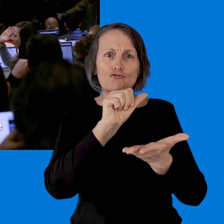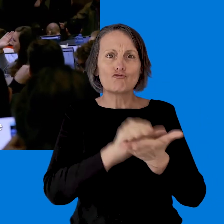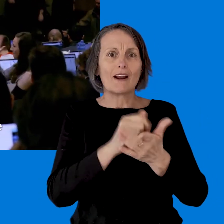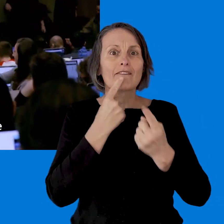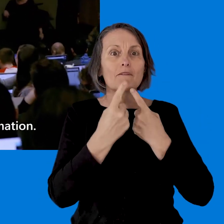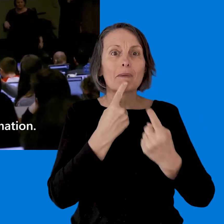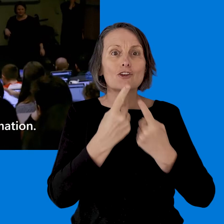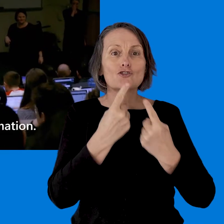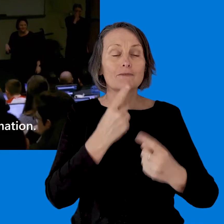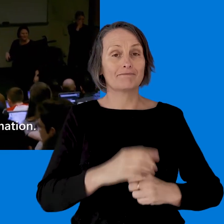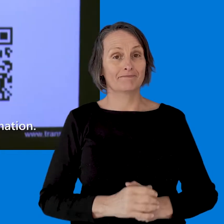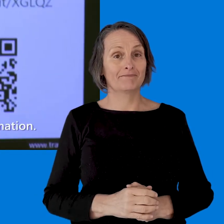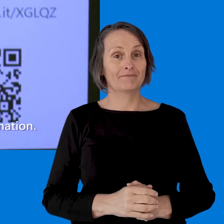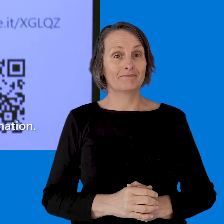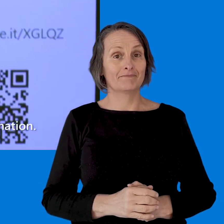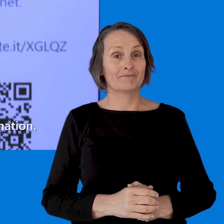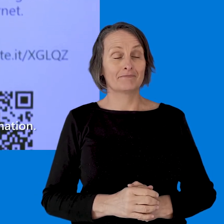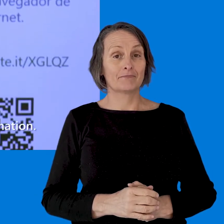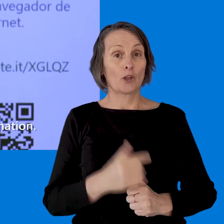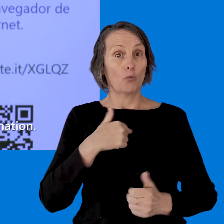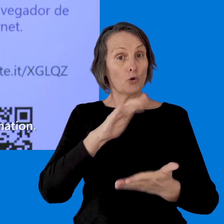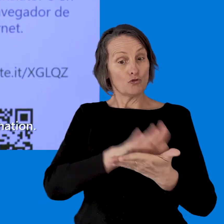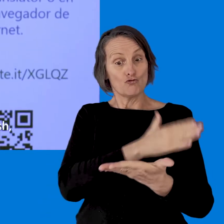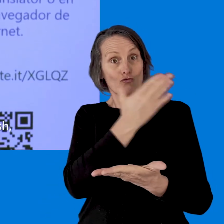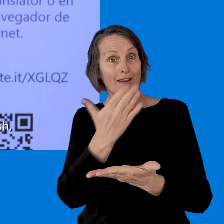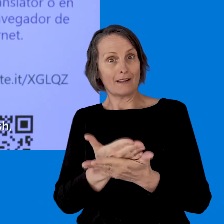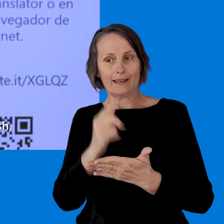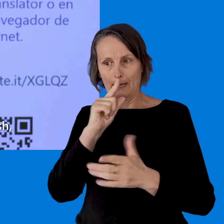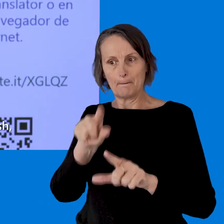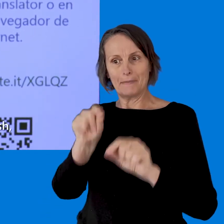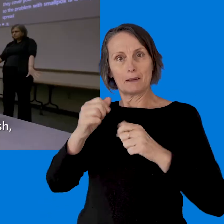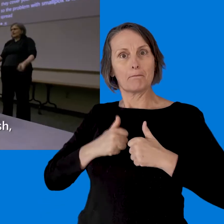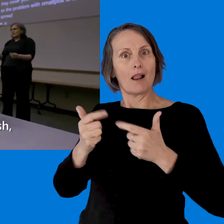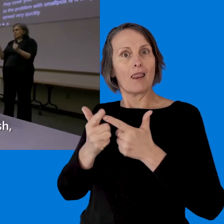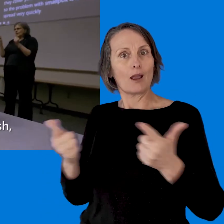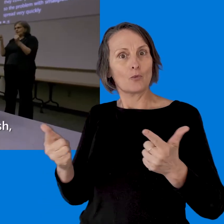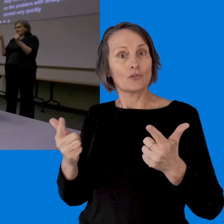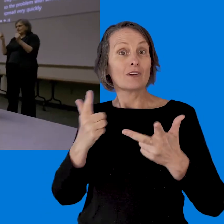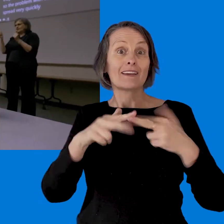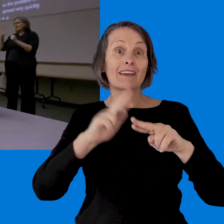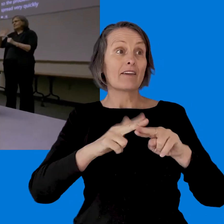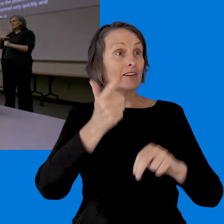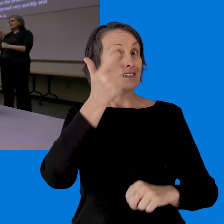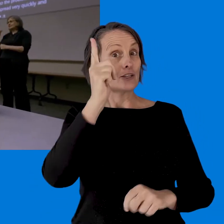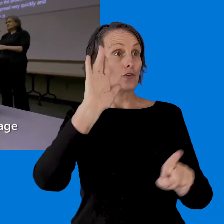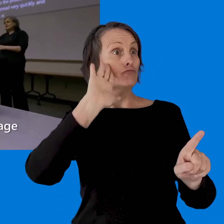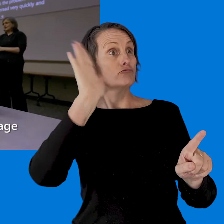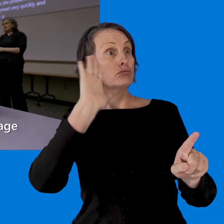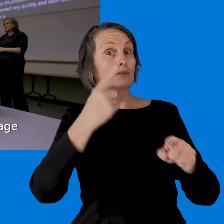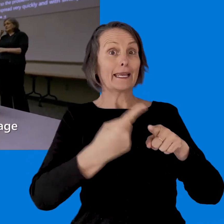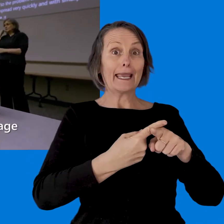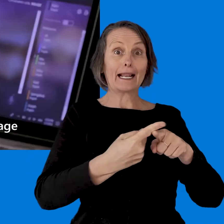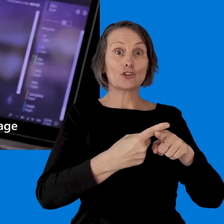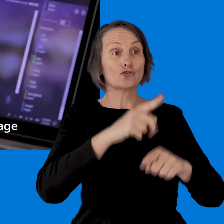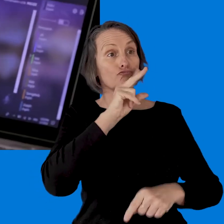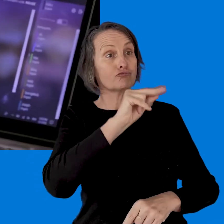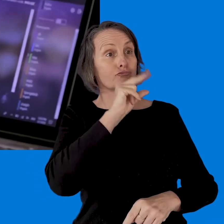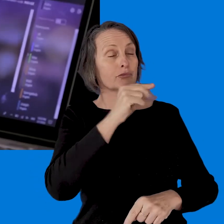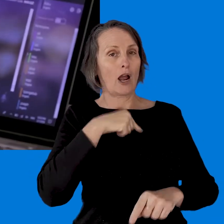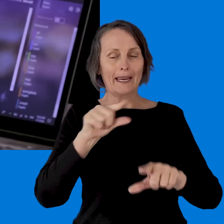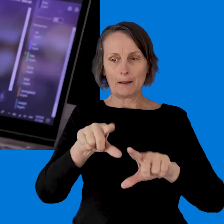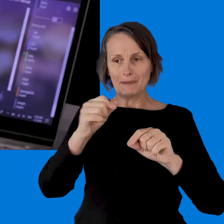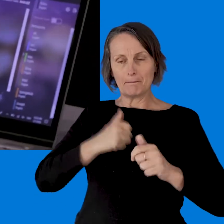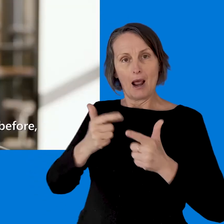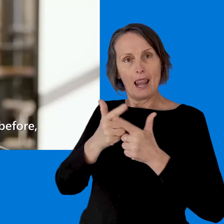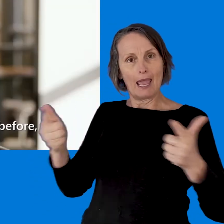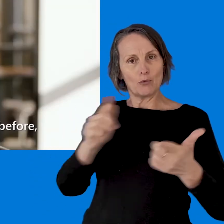pick any language that they choose to receive the information. If the professor has chosen English, which they speak, then I can choose whatever language I learn